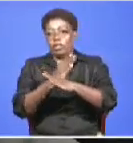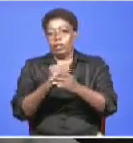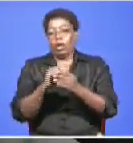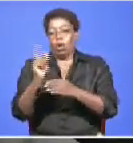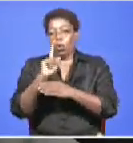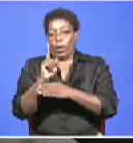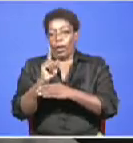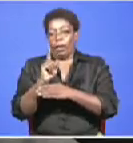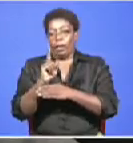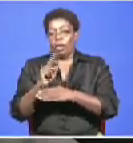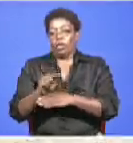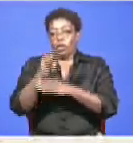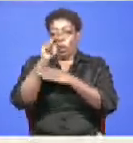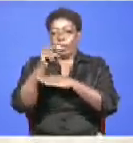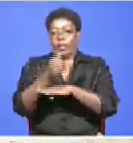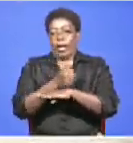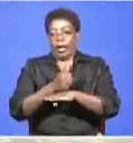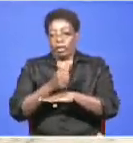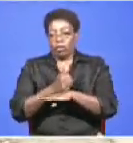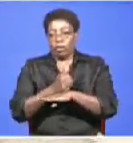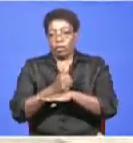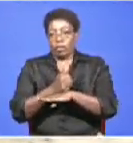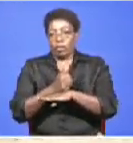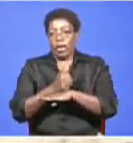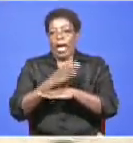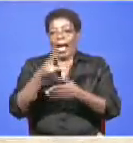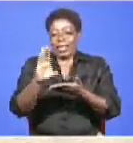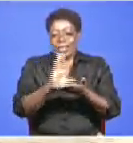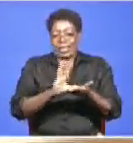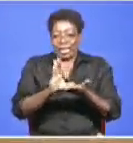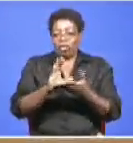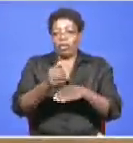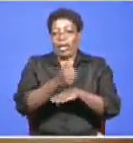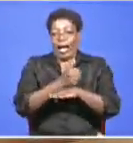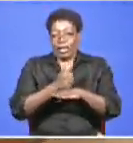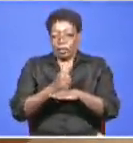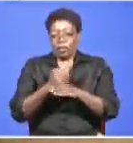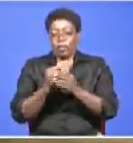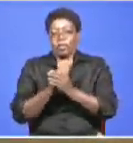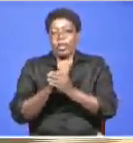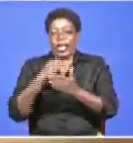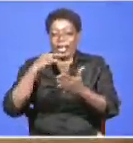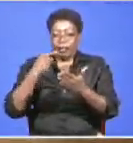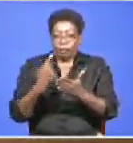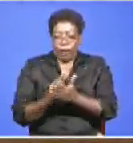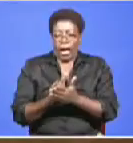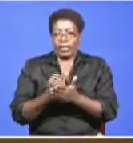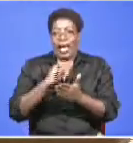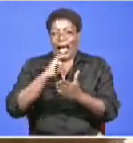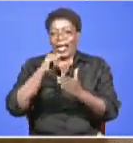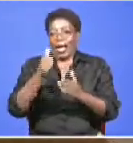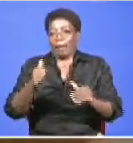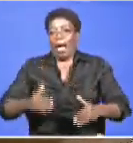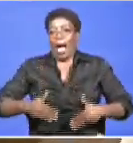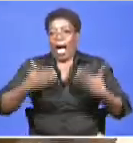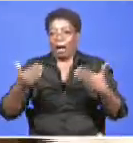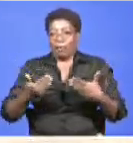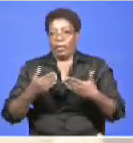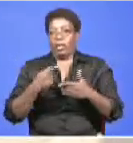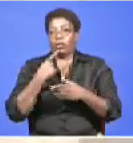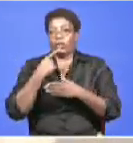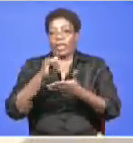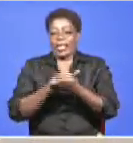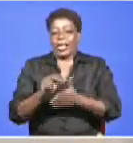people here in North Andros and in Central Andros. As a matter of fact, and I am happy to say